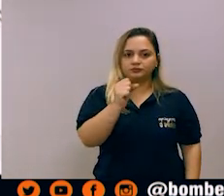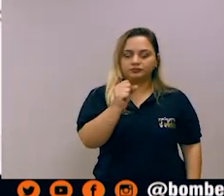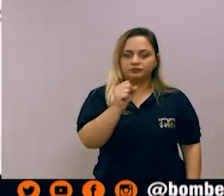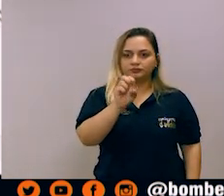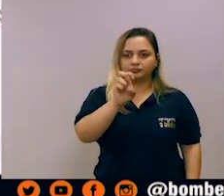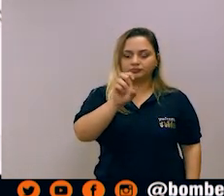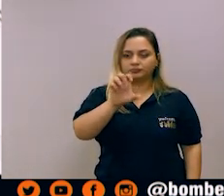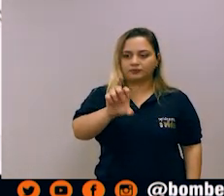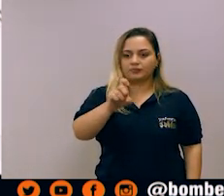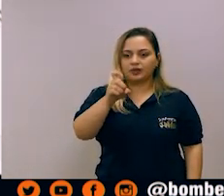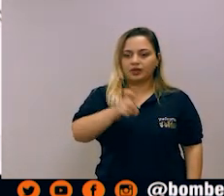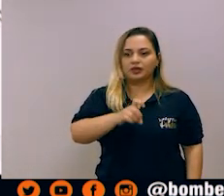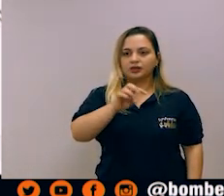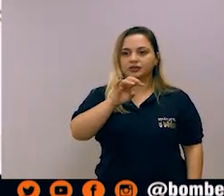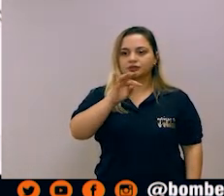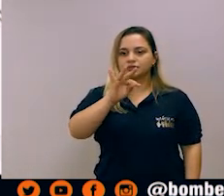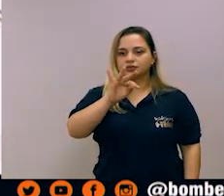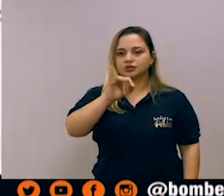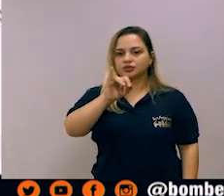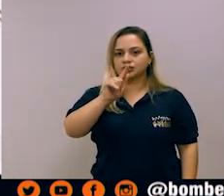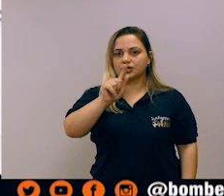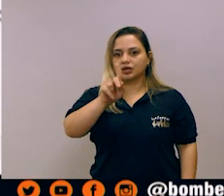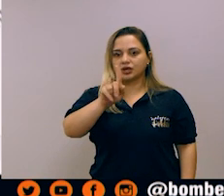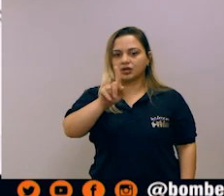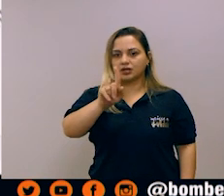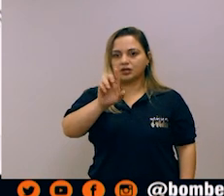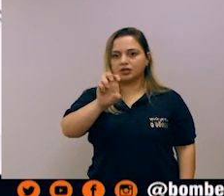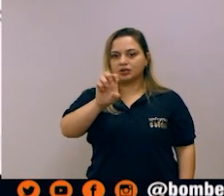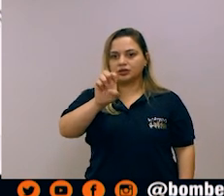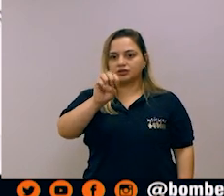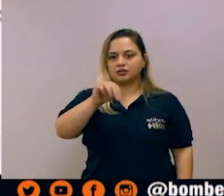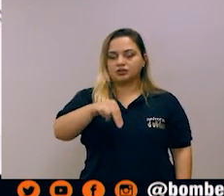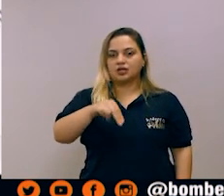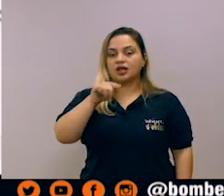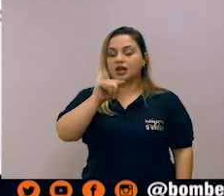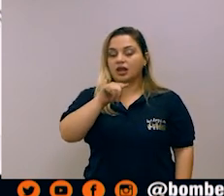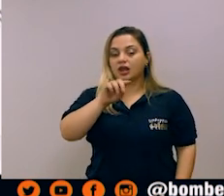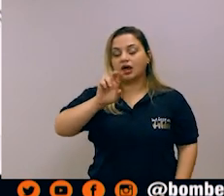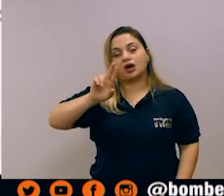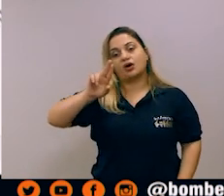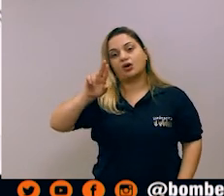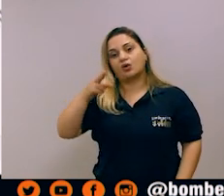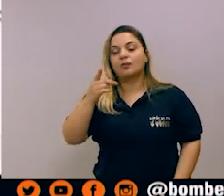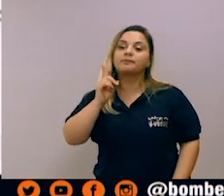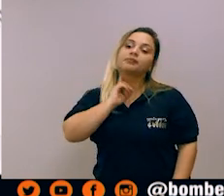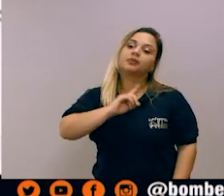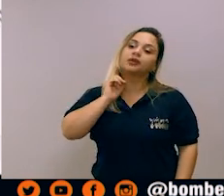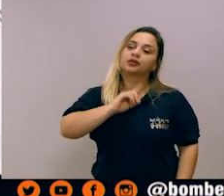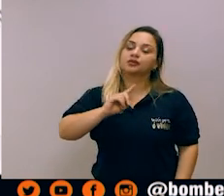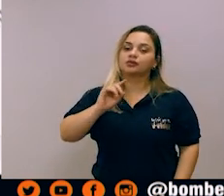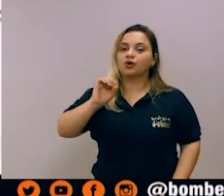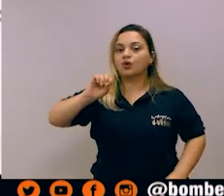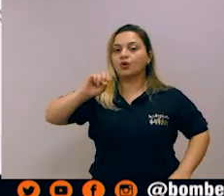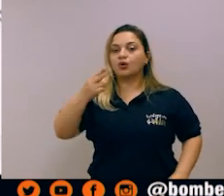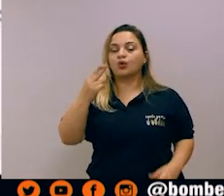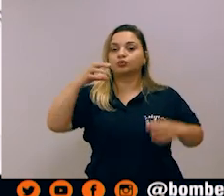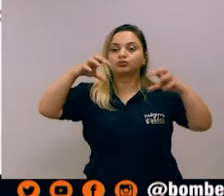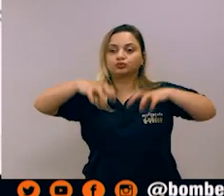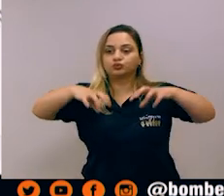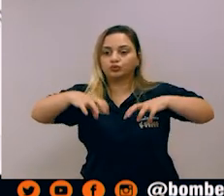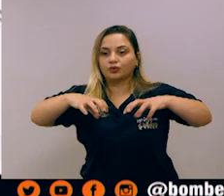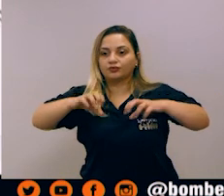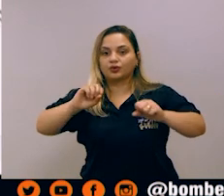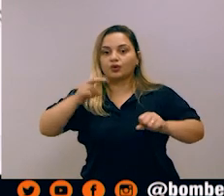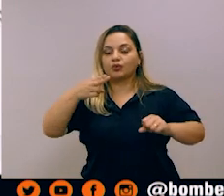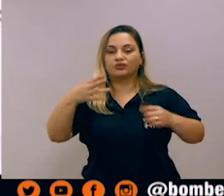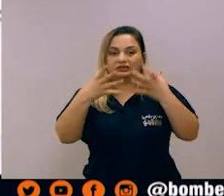Gerais. We have a characteristic there is either we have rain or we have drought. So the firefighters